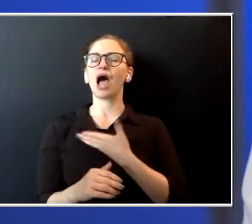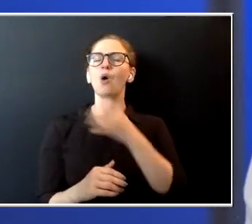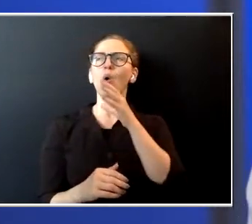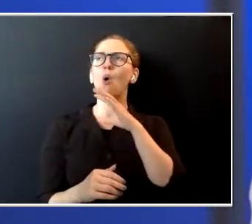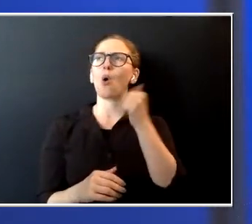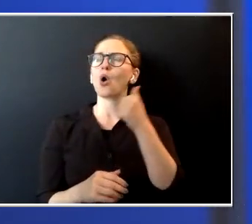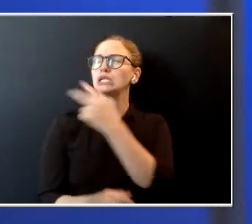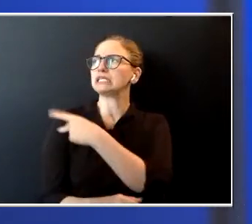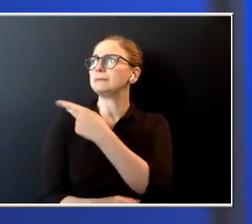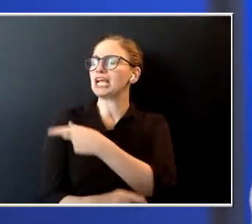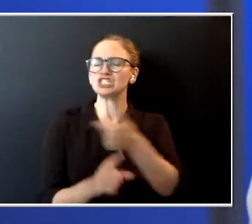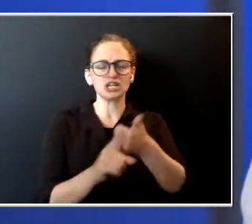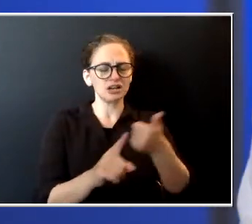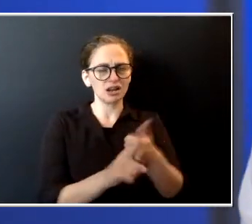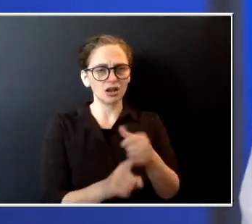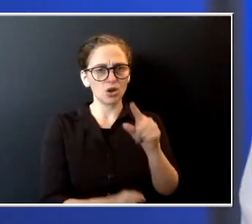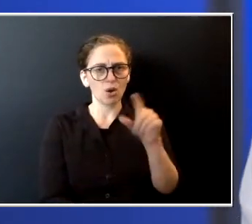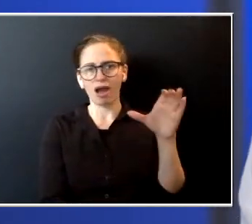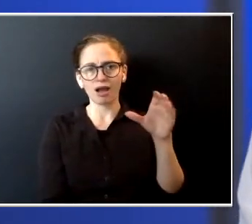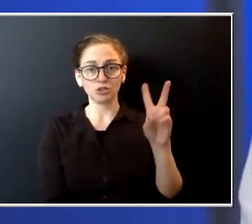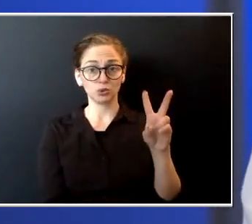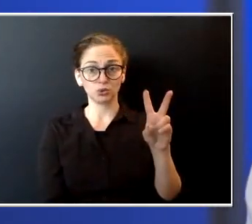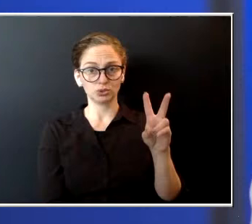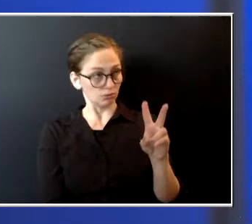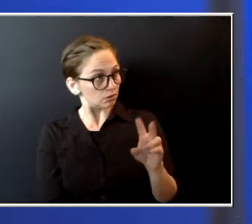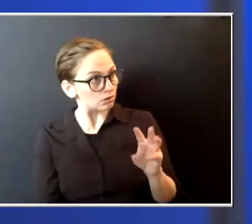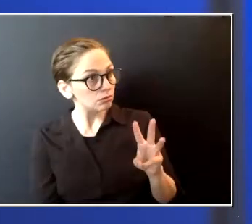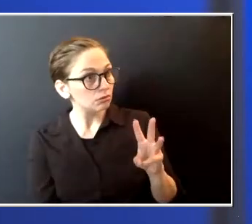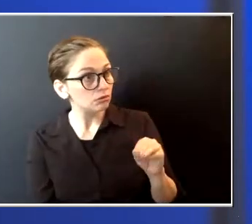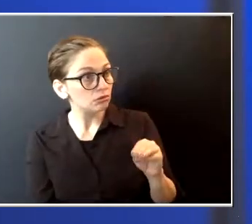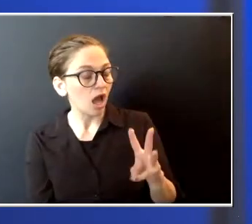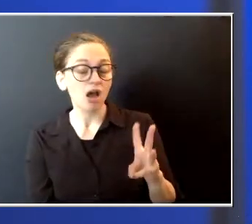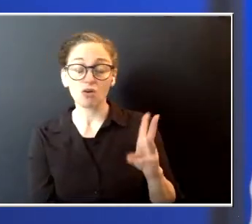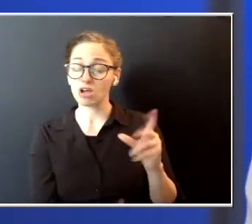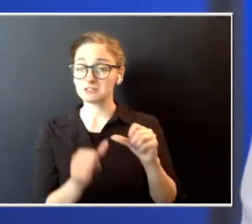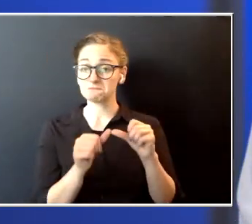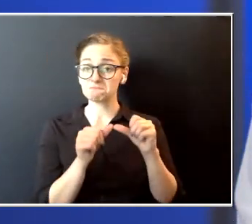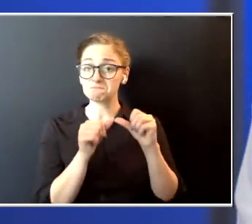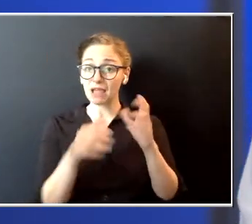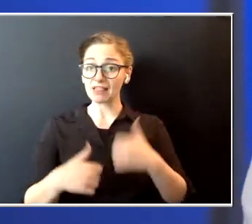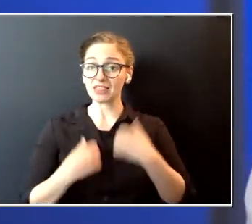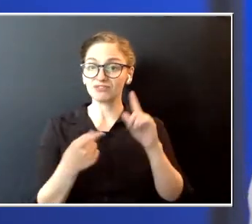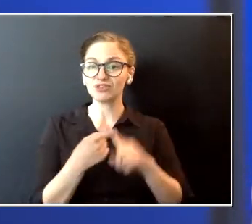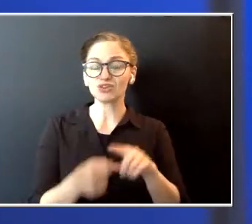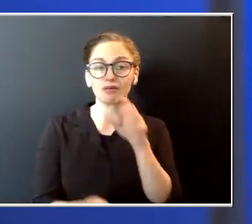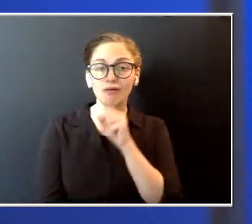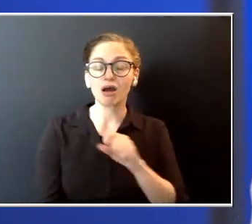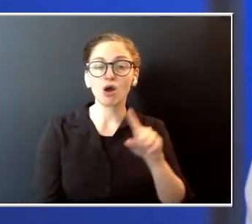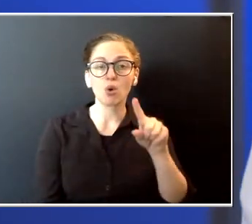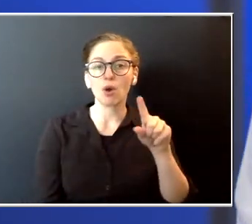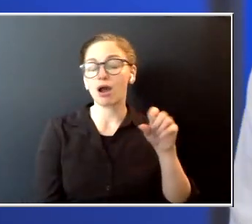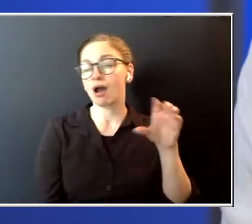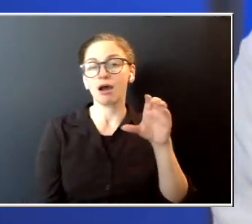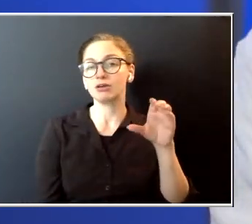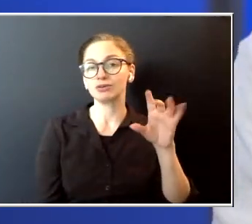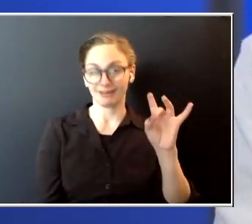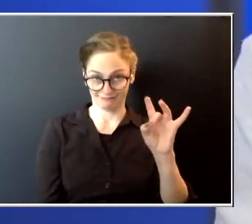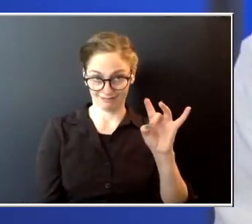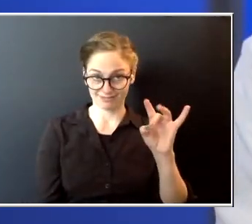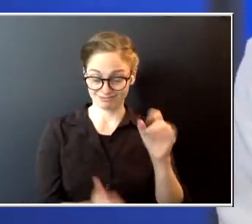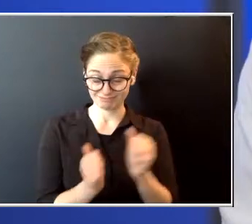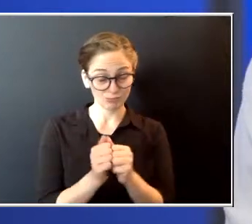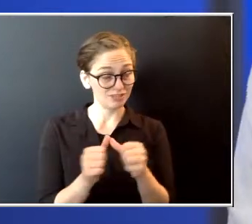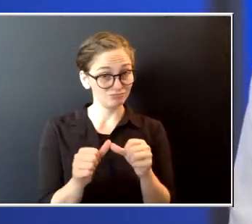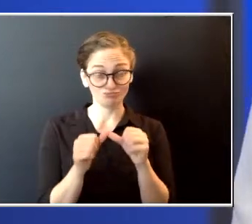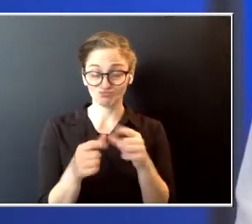cow! Oh, wow. She lived to 108 with the valve working well. My goodness. So, so yeah, so this is definitely so much easier for someone to